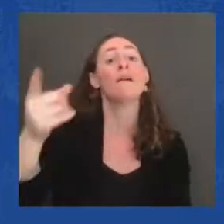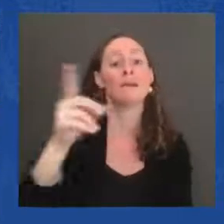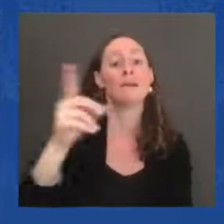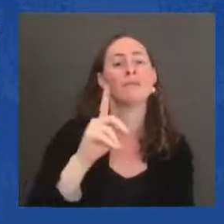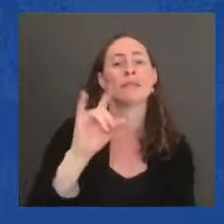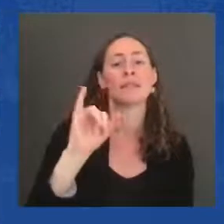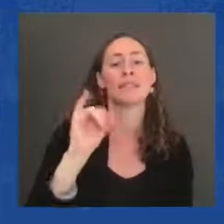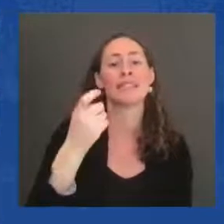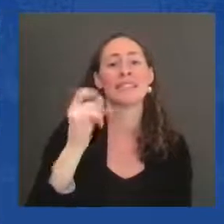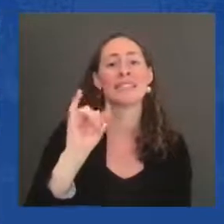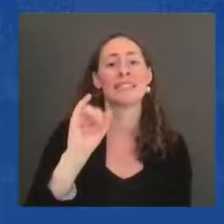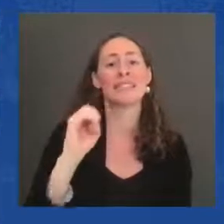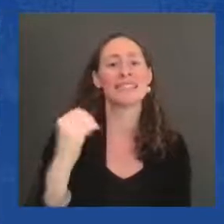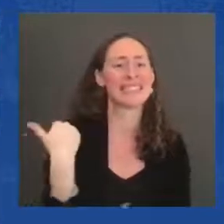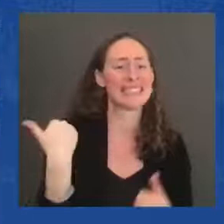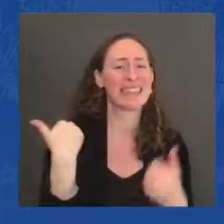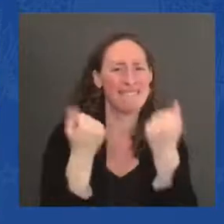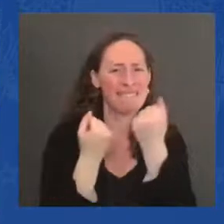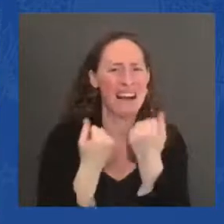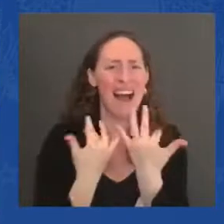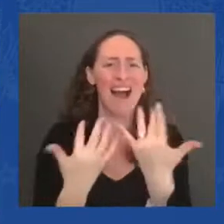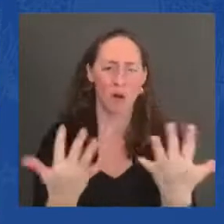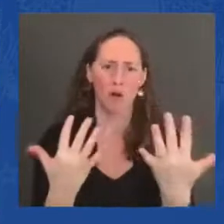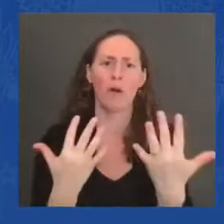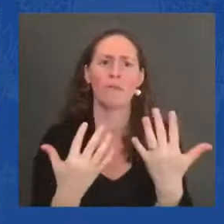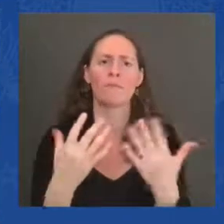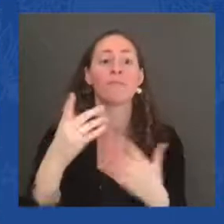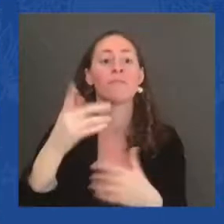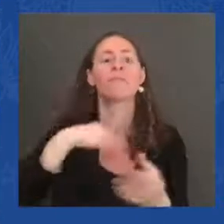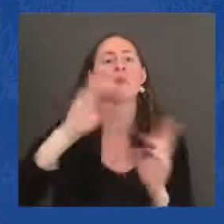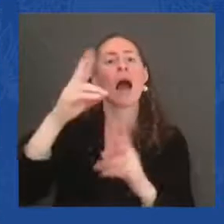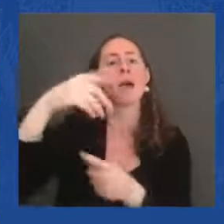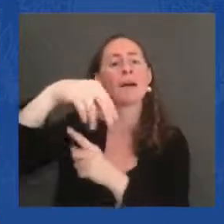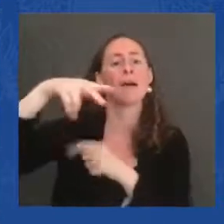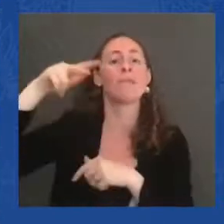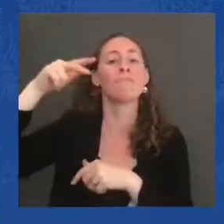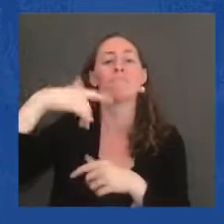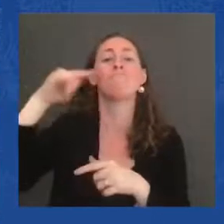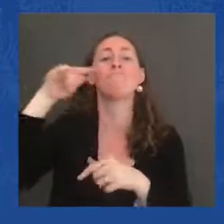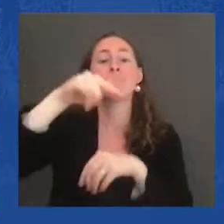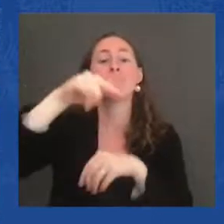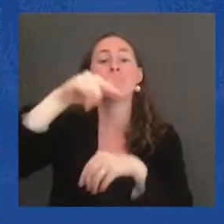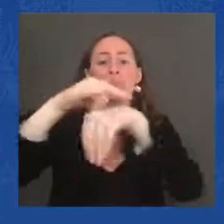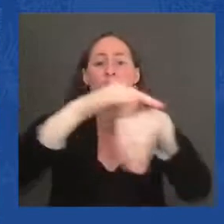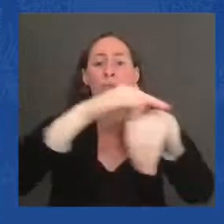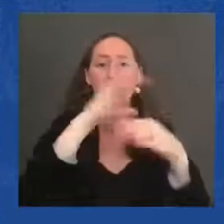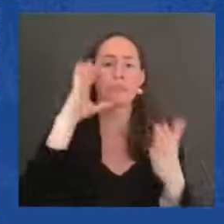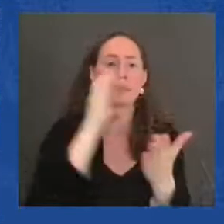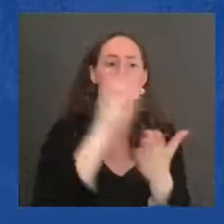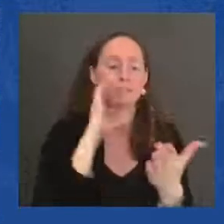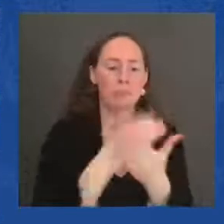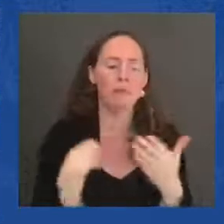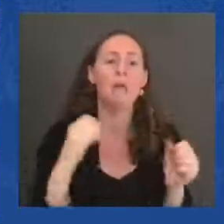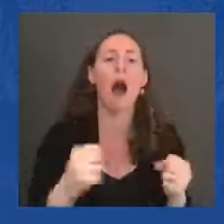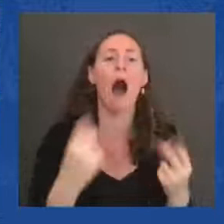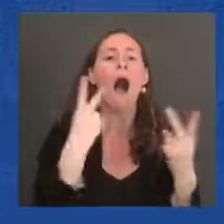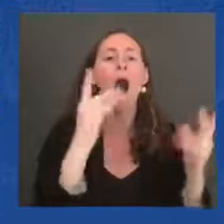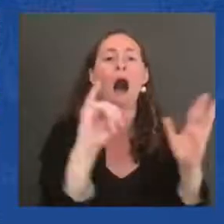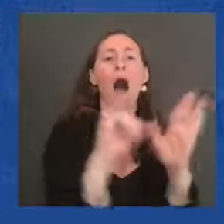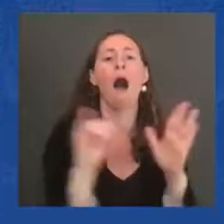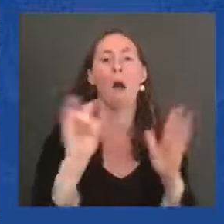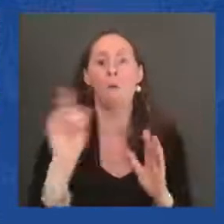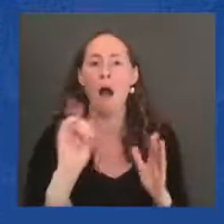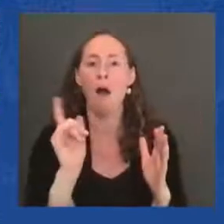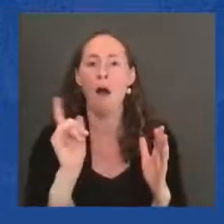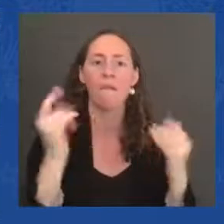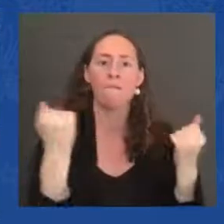monitor the growth of fires. I've directed the EPA to use this new technology we have to deliver smoke and fire